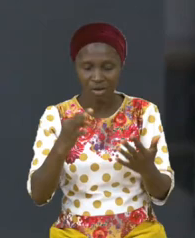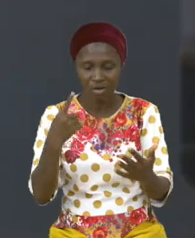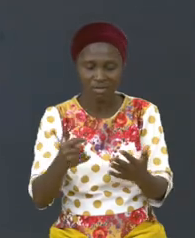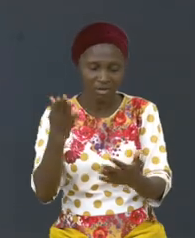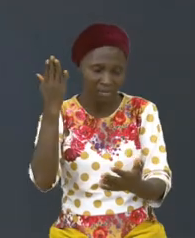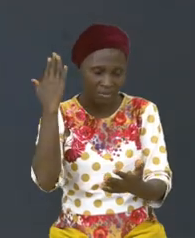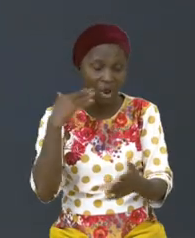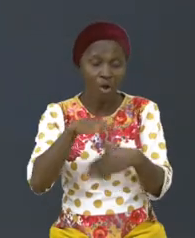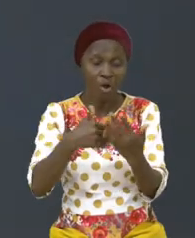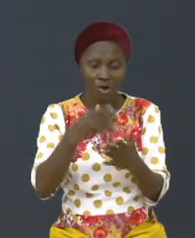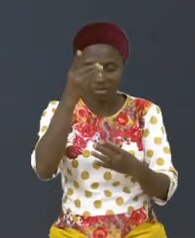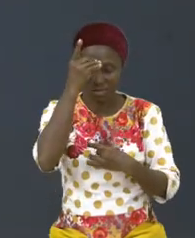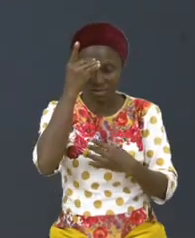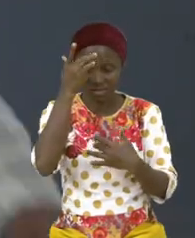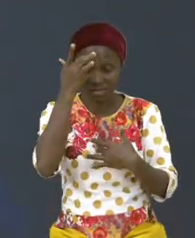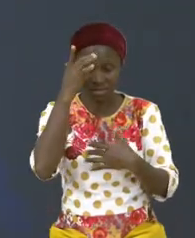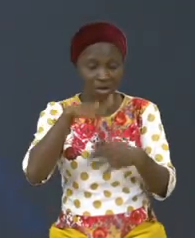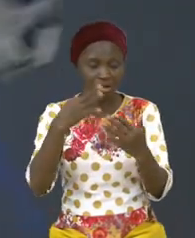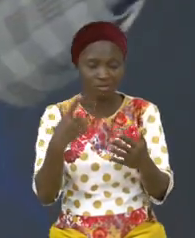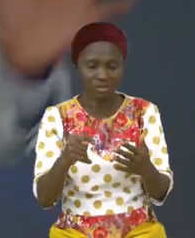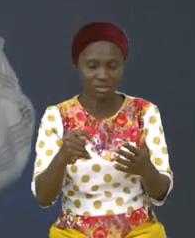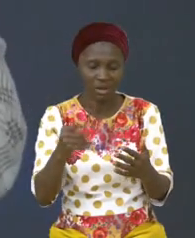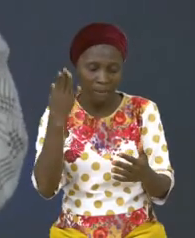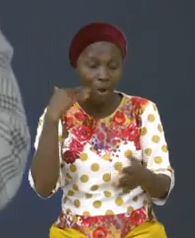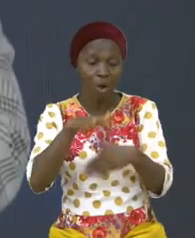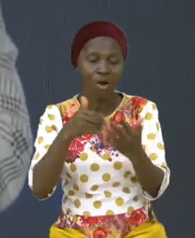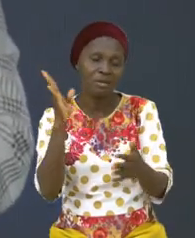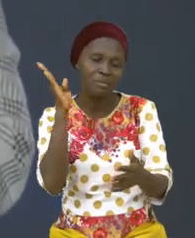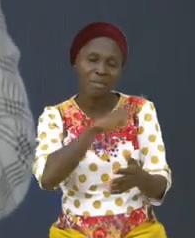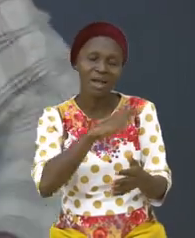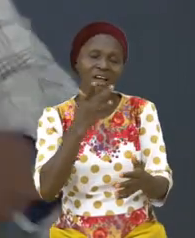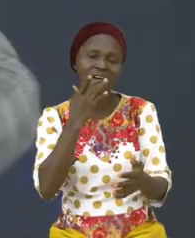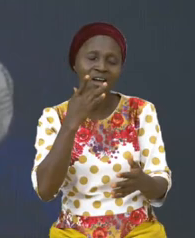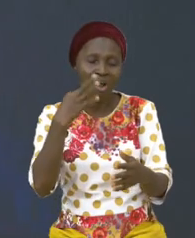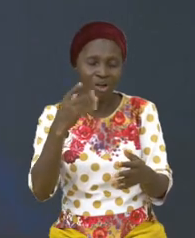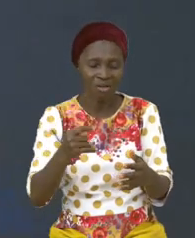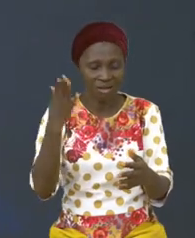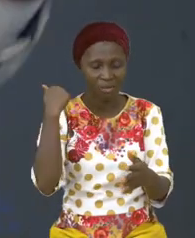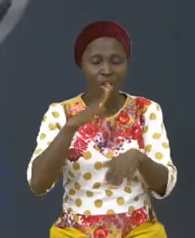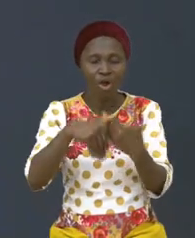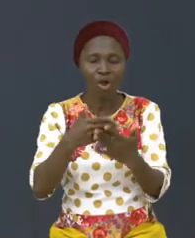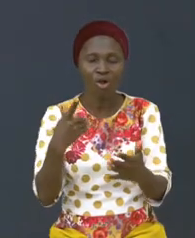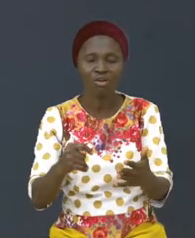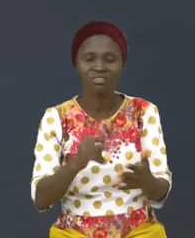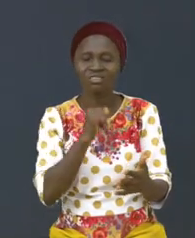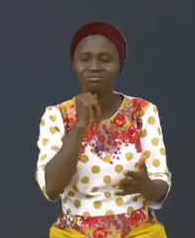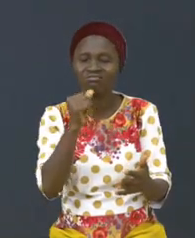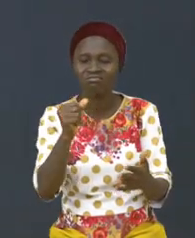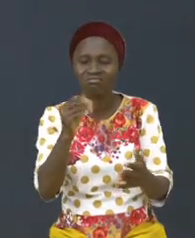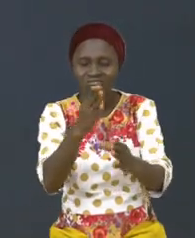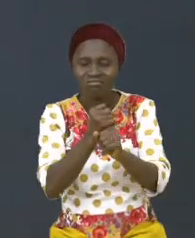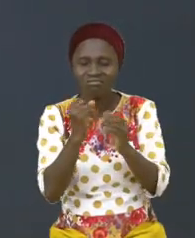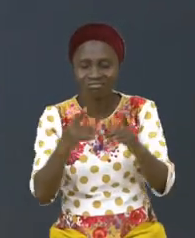the diseases of the past, all the bad luck of the past, all the non-achieving of the